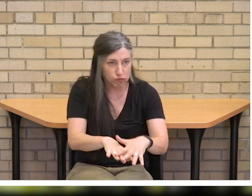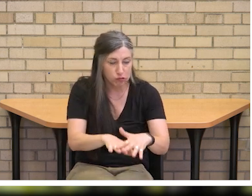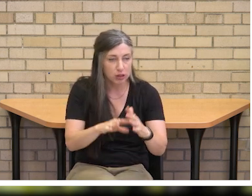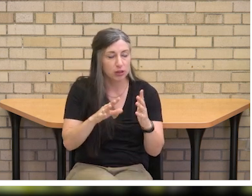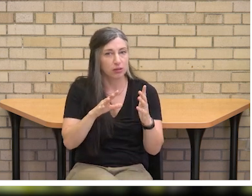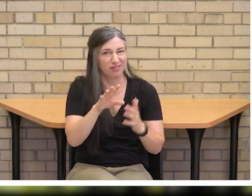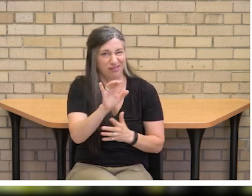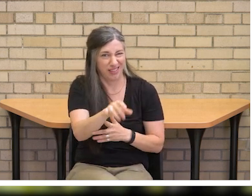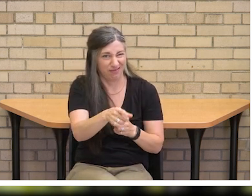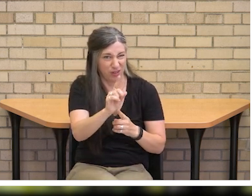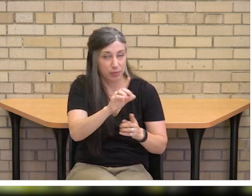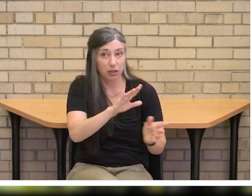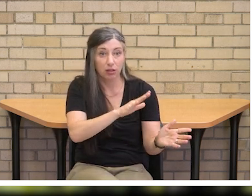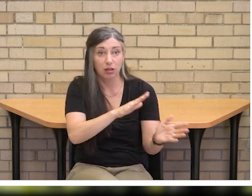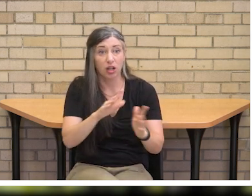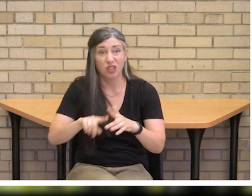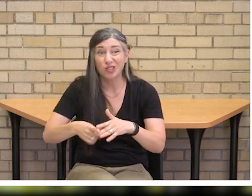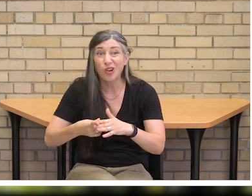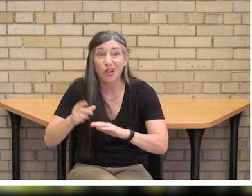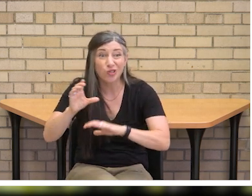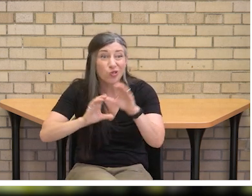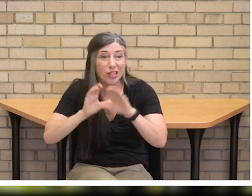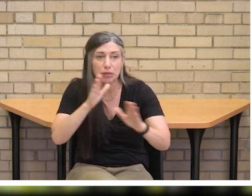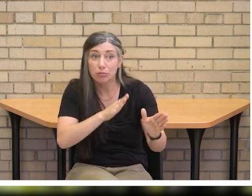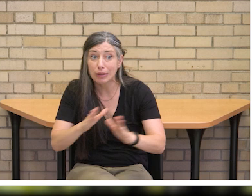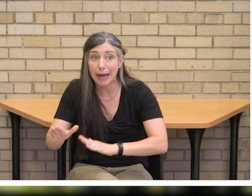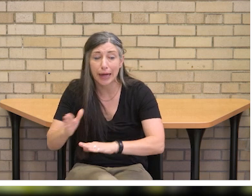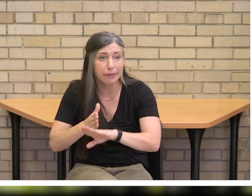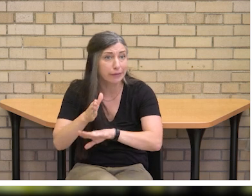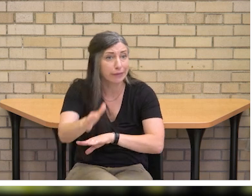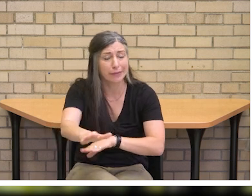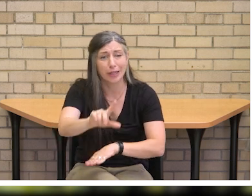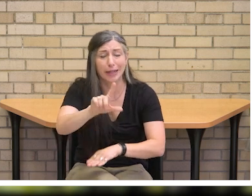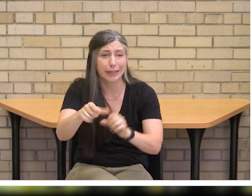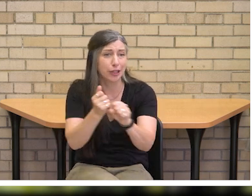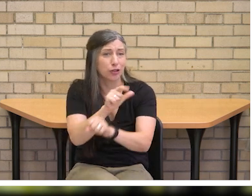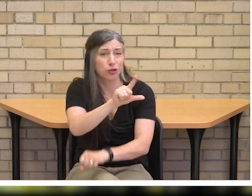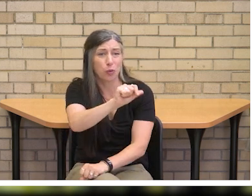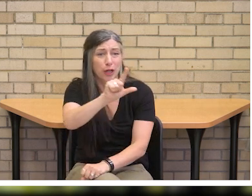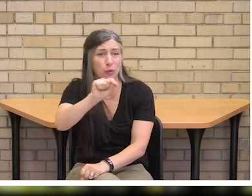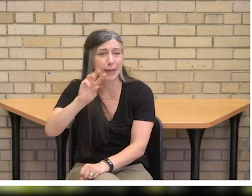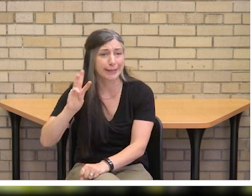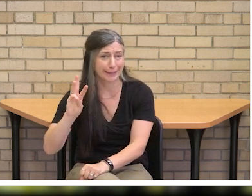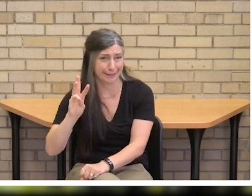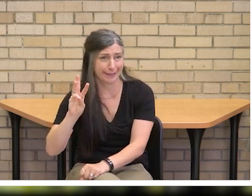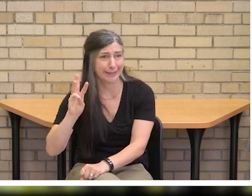anticipated start of construction was not going to be until 2026.